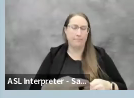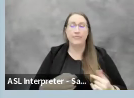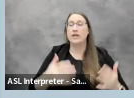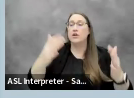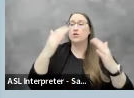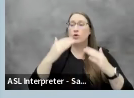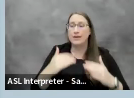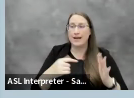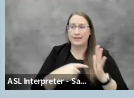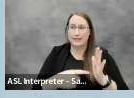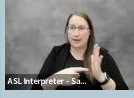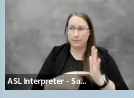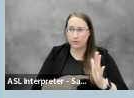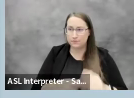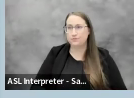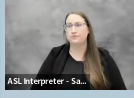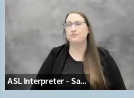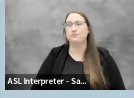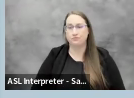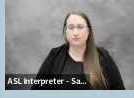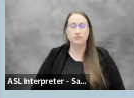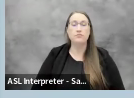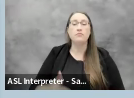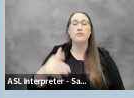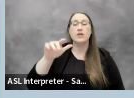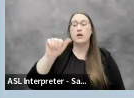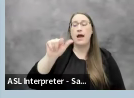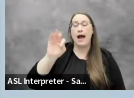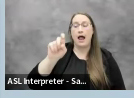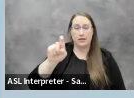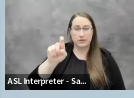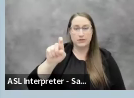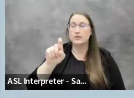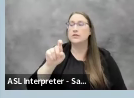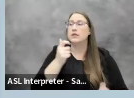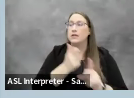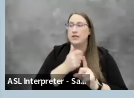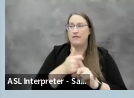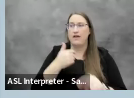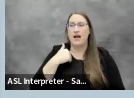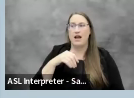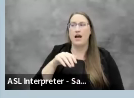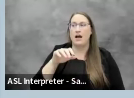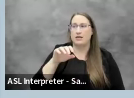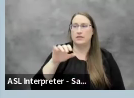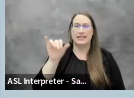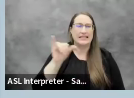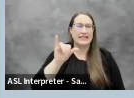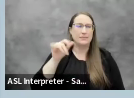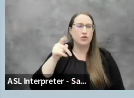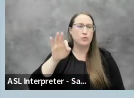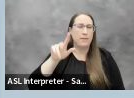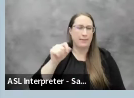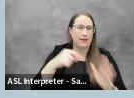the next example. We have Alex, and he had assets similar to Pamela's. So he passed away, and